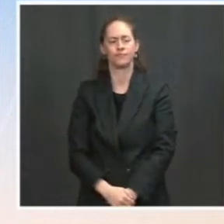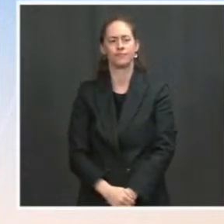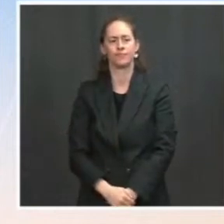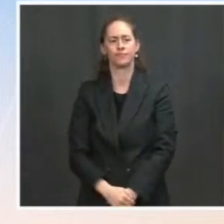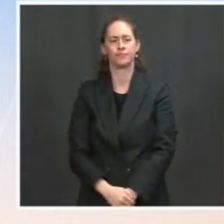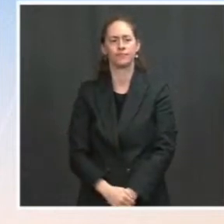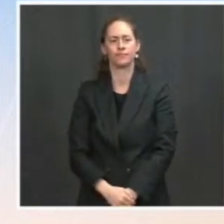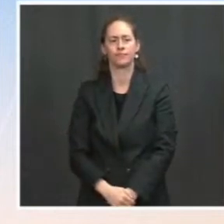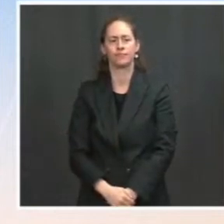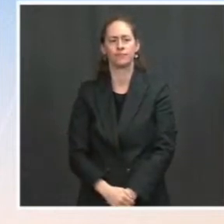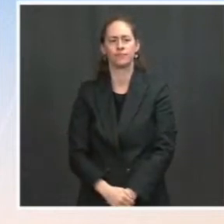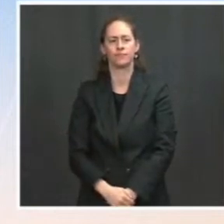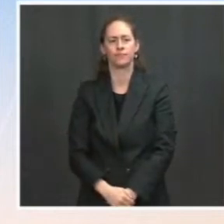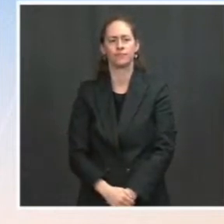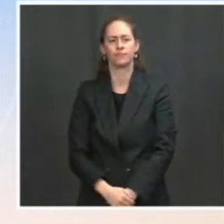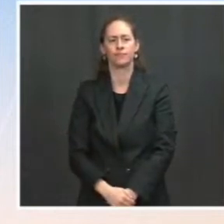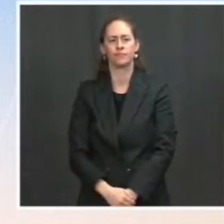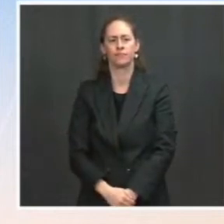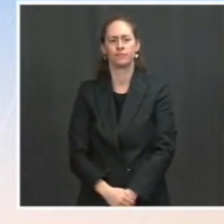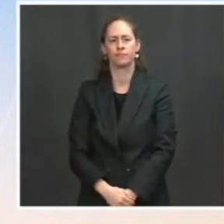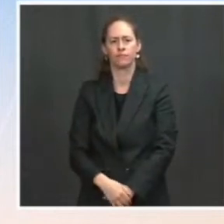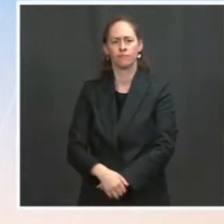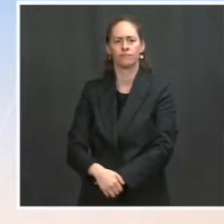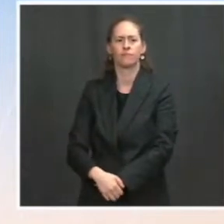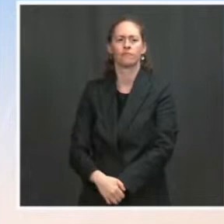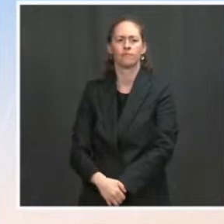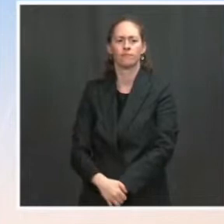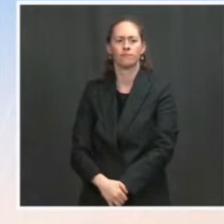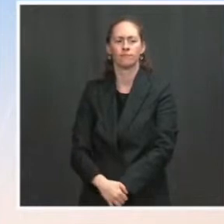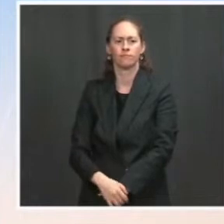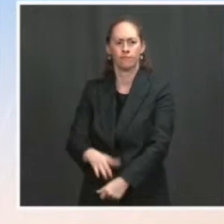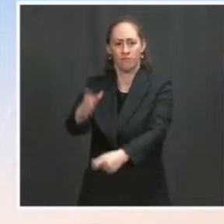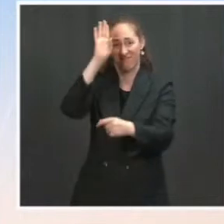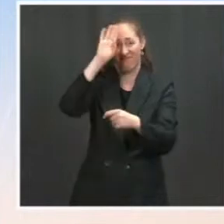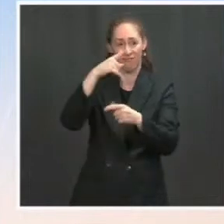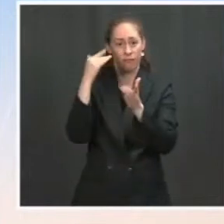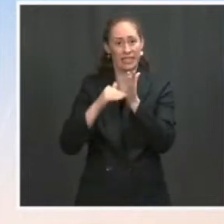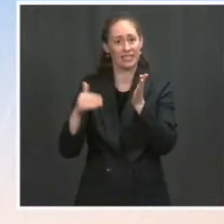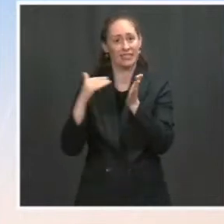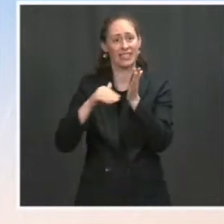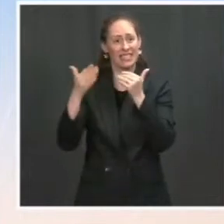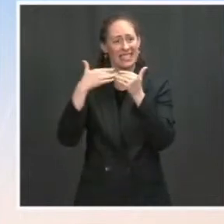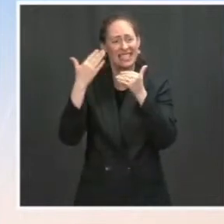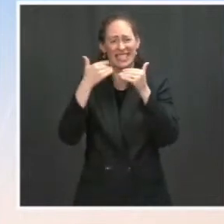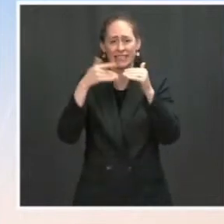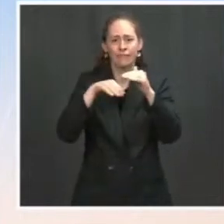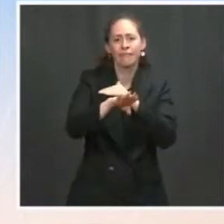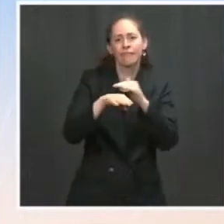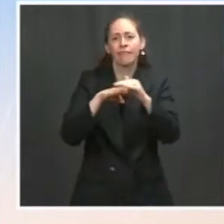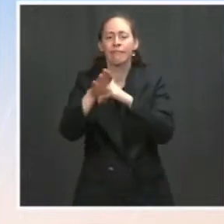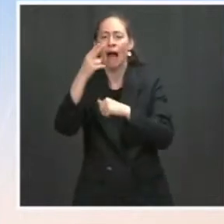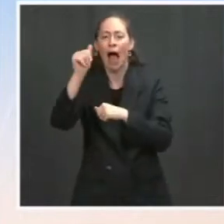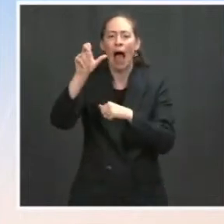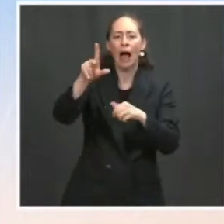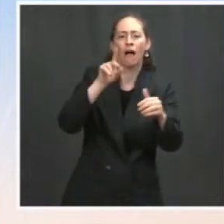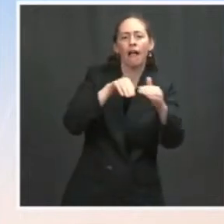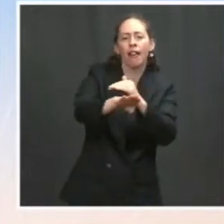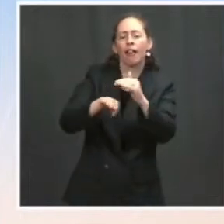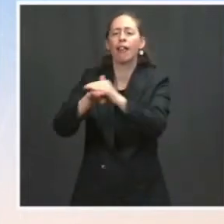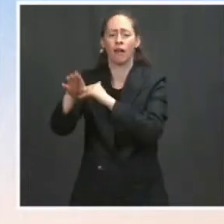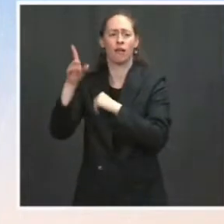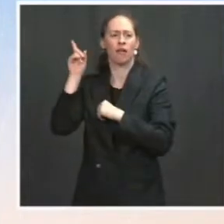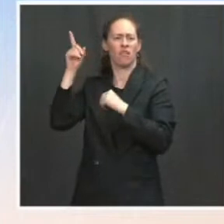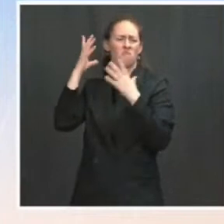better protect themselves. Finally, we're pursuing greater international cooperation. Ransomware affects countries around the